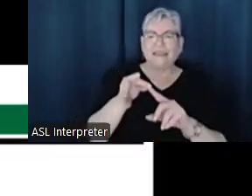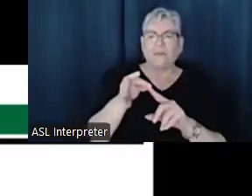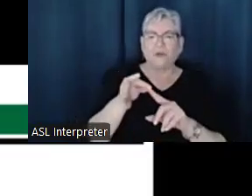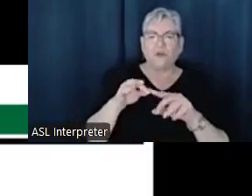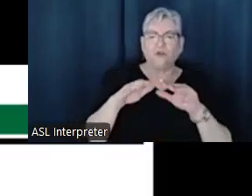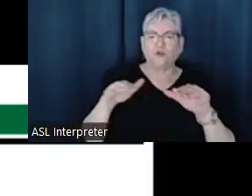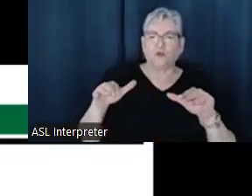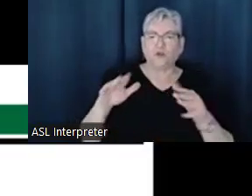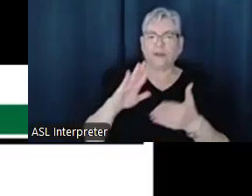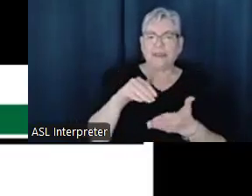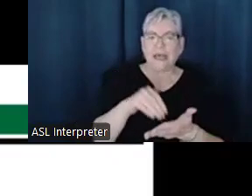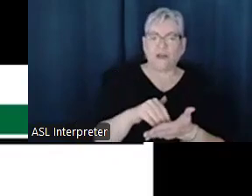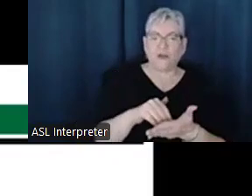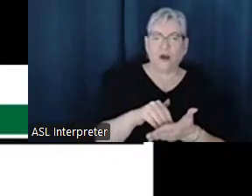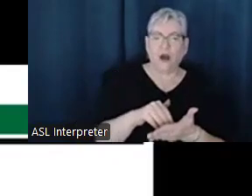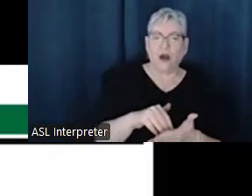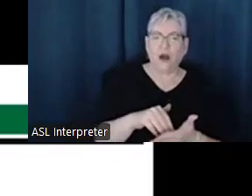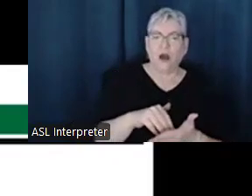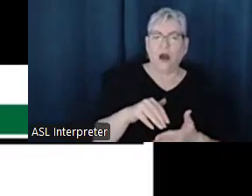PTI. Awesome.